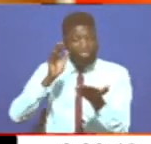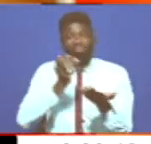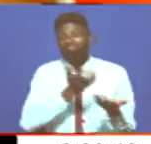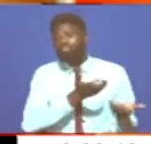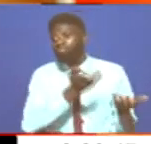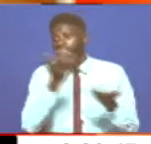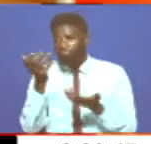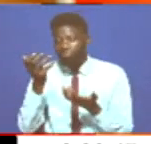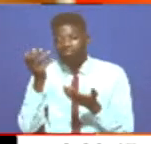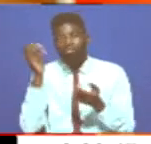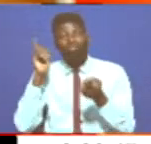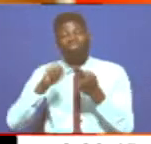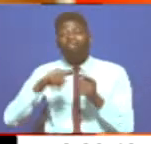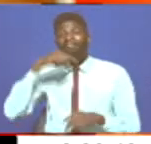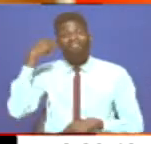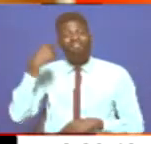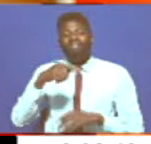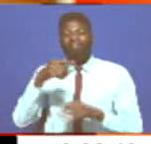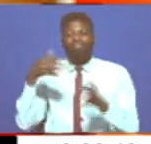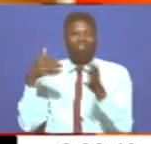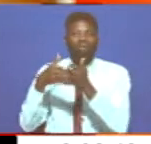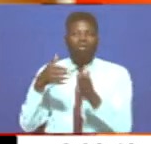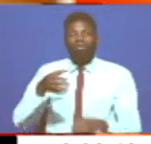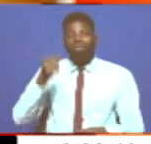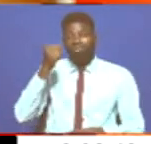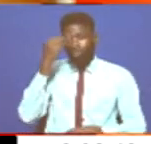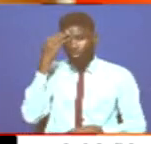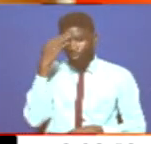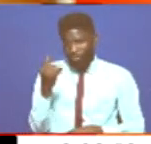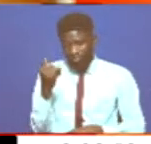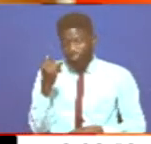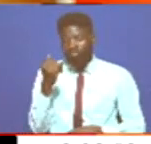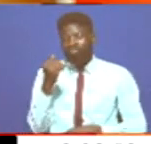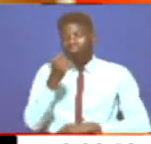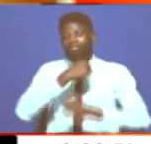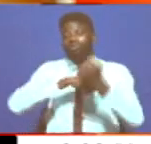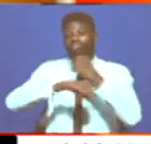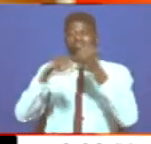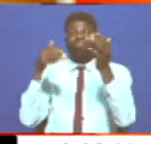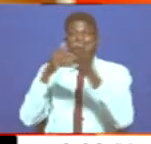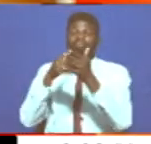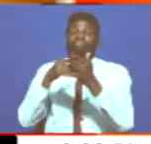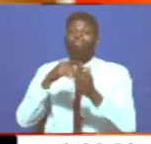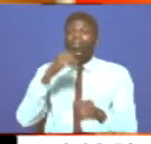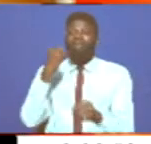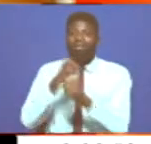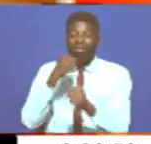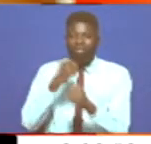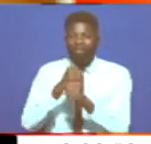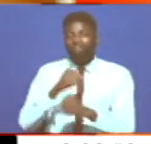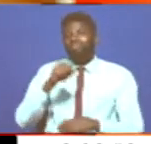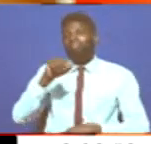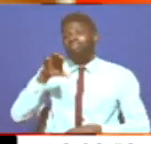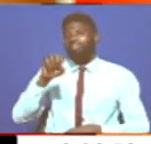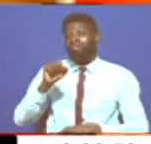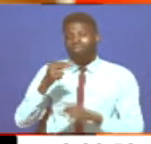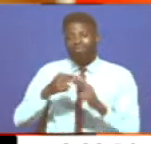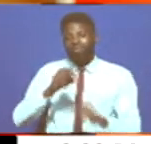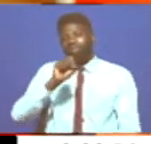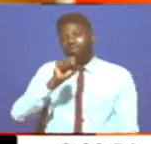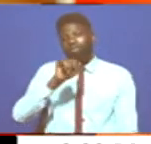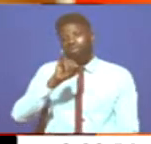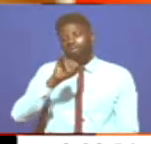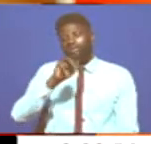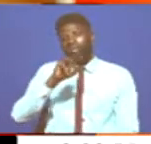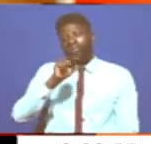and from Russia in response to the sanctions. Labour Cabinet Secretary Simon Chelugui says the current routing of planes from the